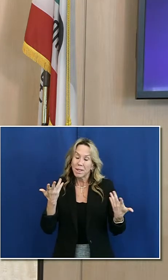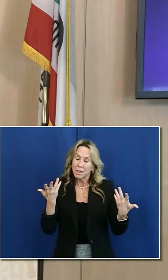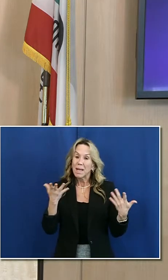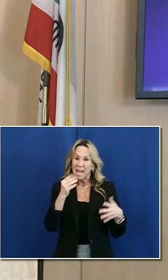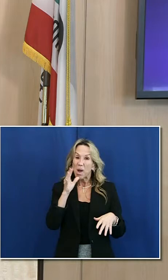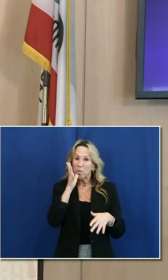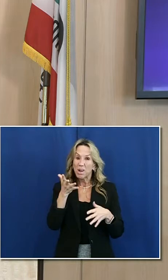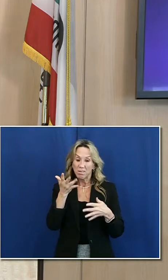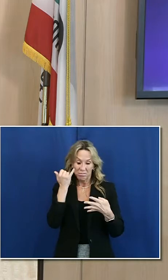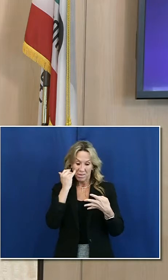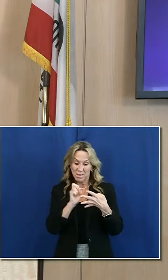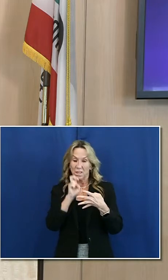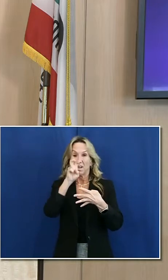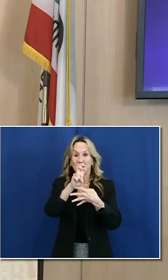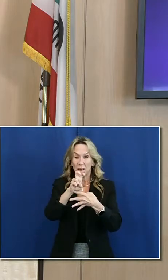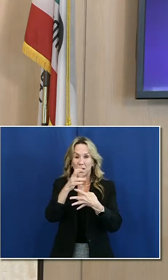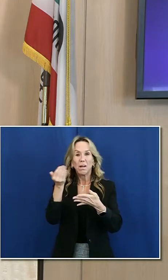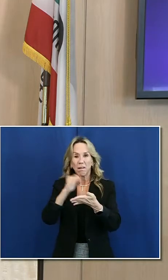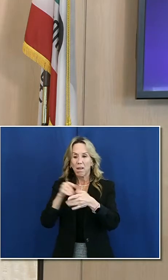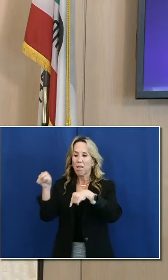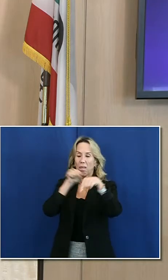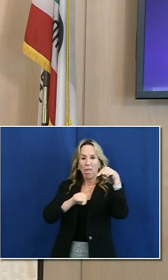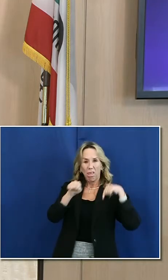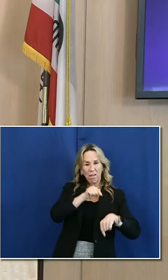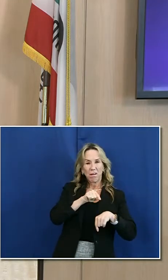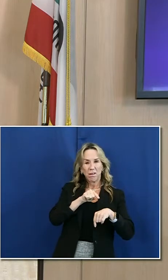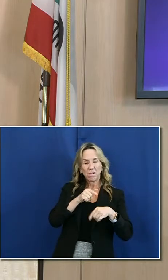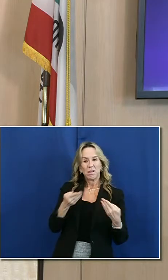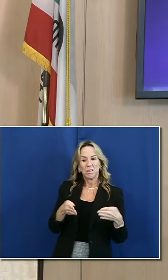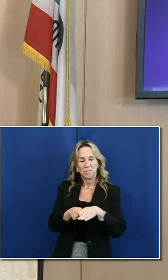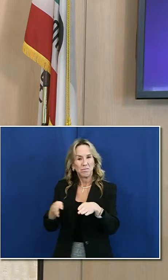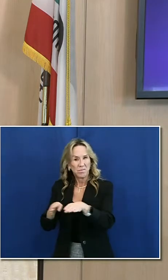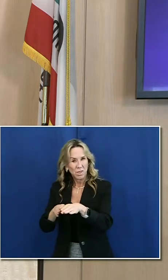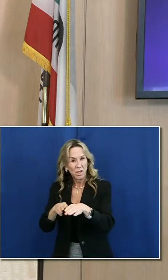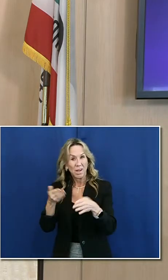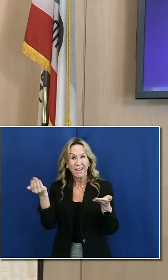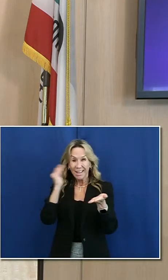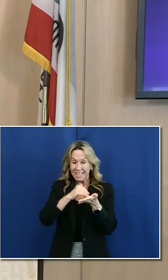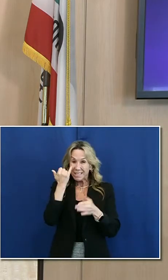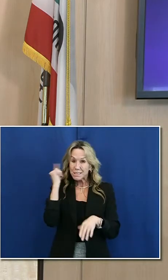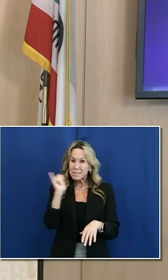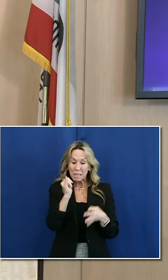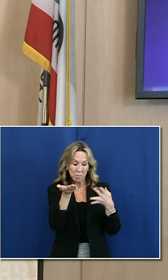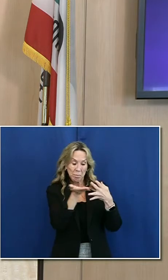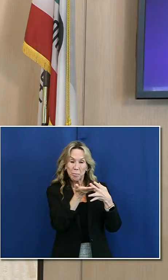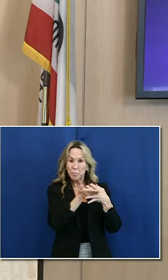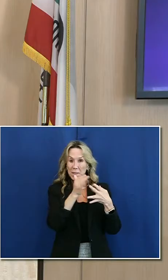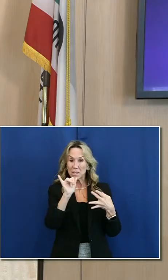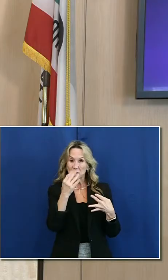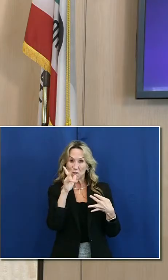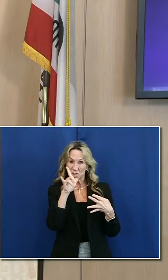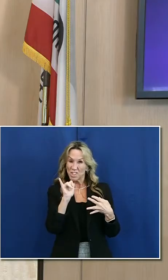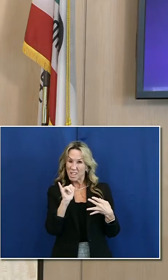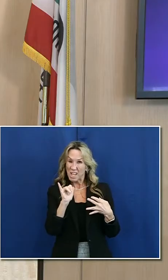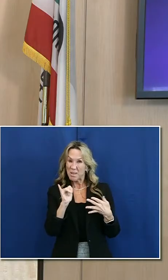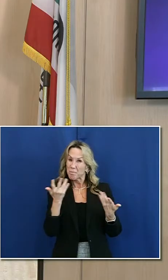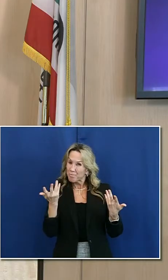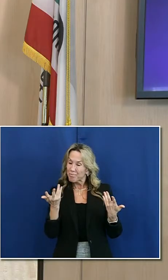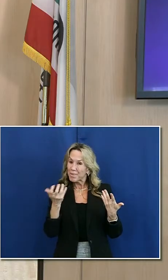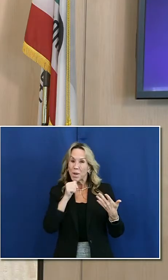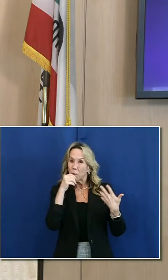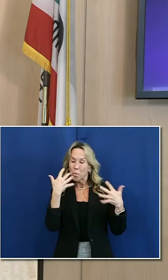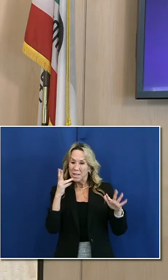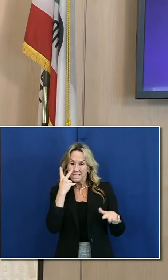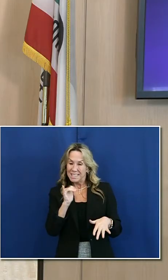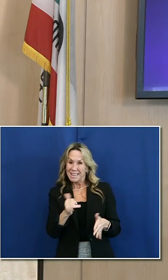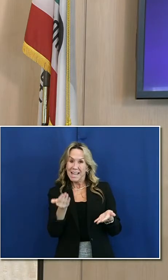will go backwards and be very close to where we were in mid-July before the state imposed restrictive measures